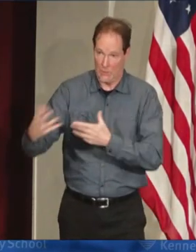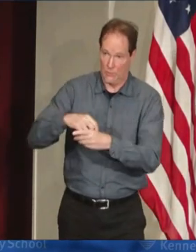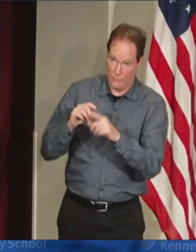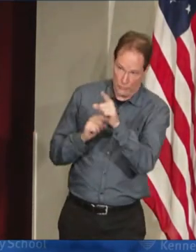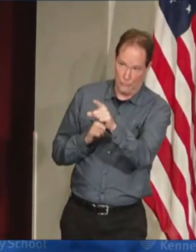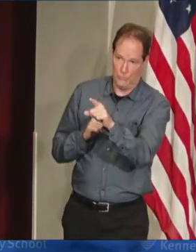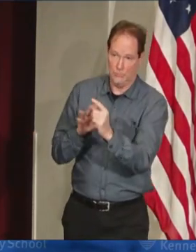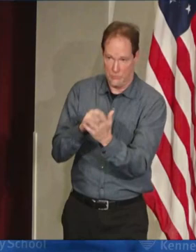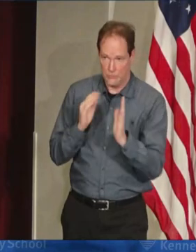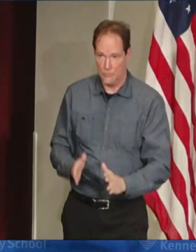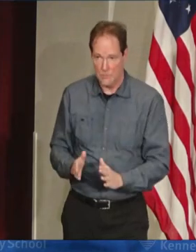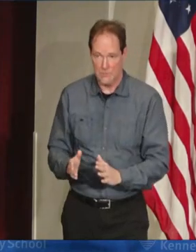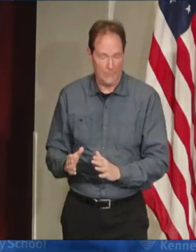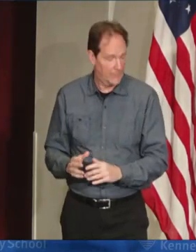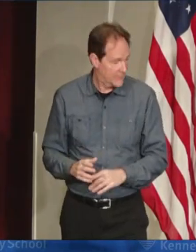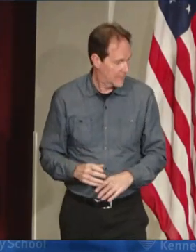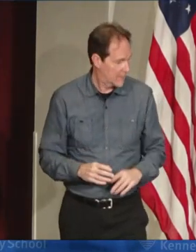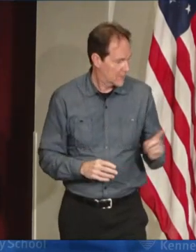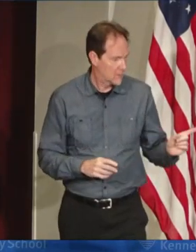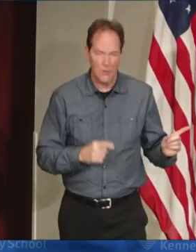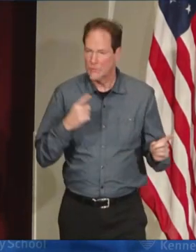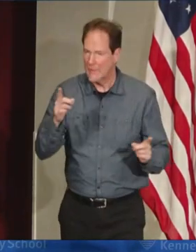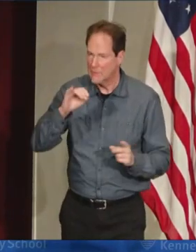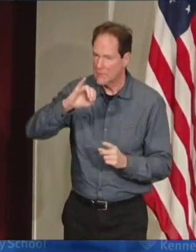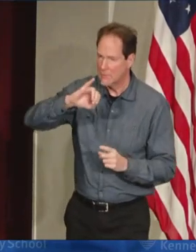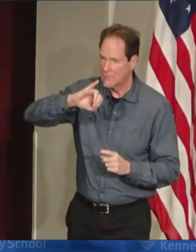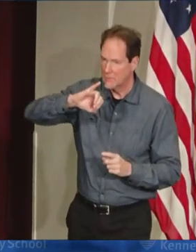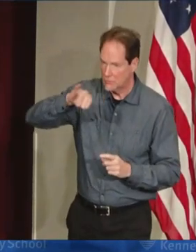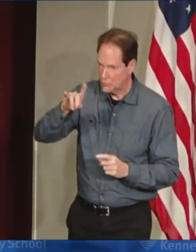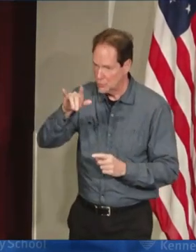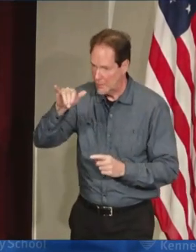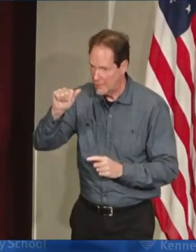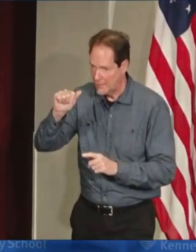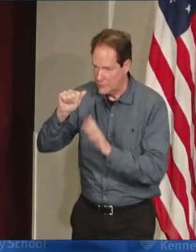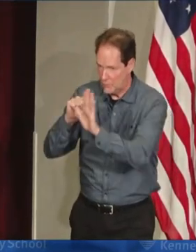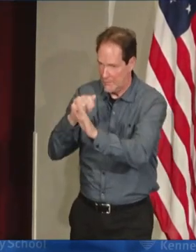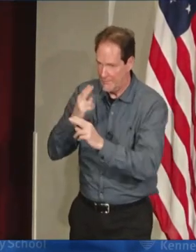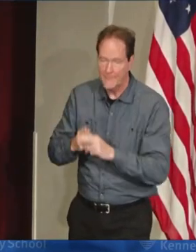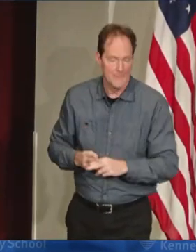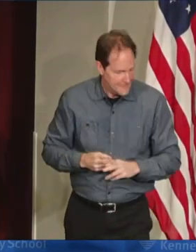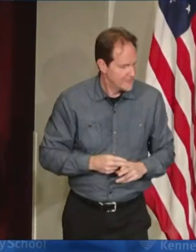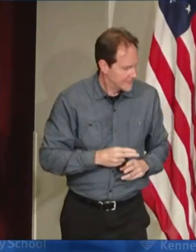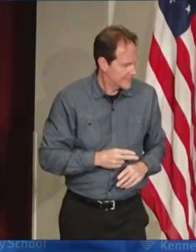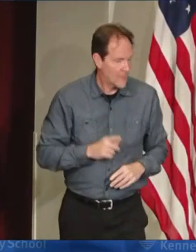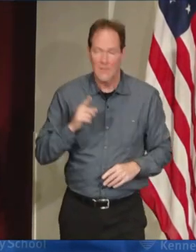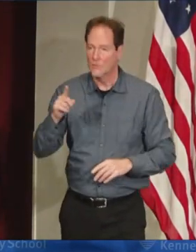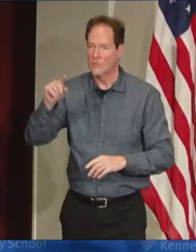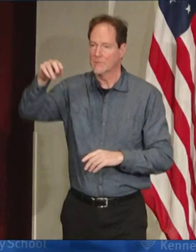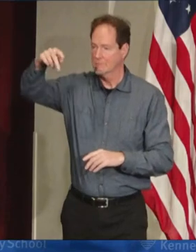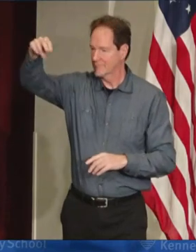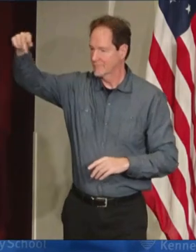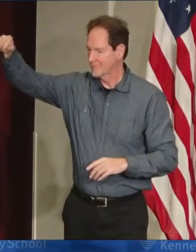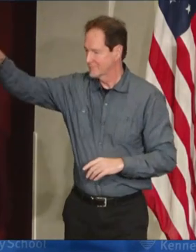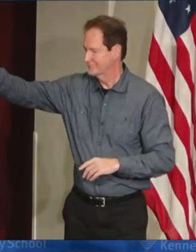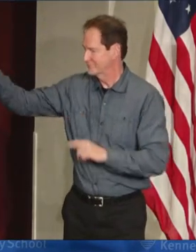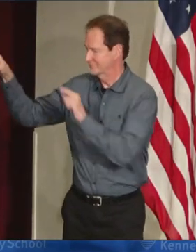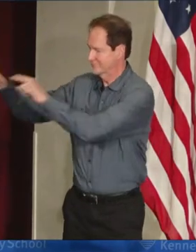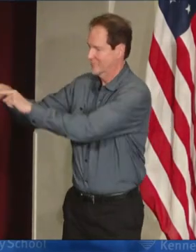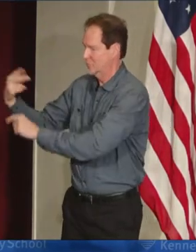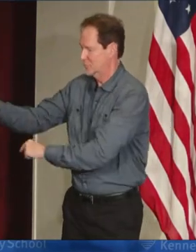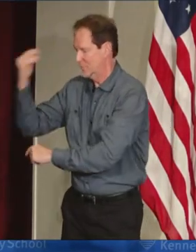as a student. And you said Julia, is that your name? Julia. Okay, so Julia, you should walk down the stairs and go to these